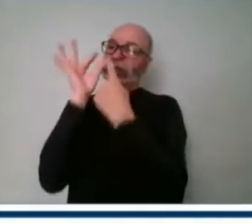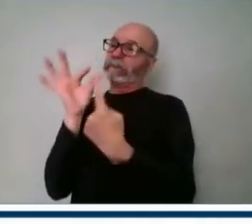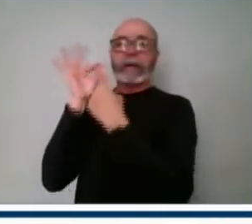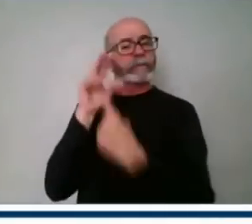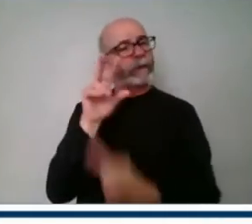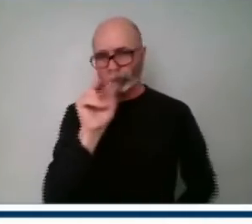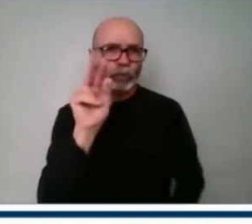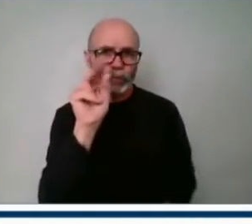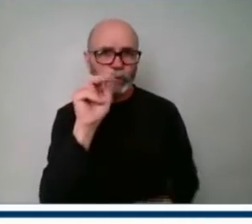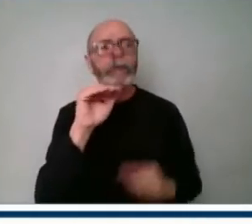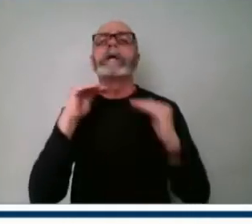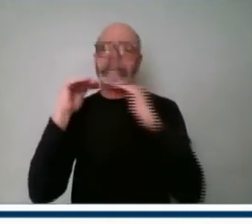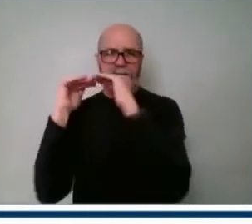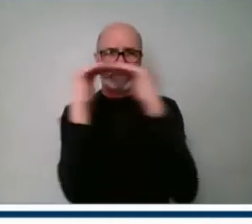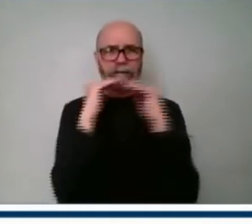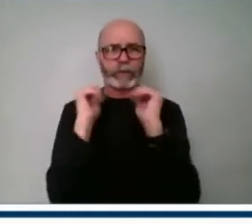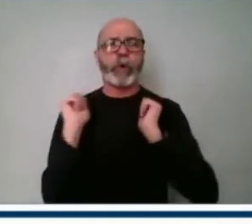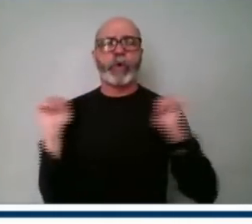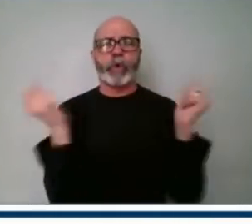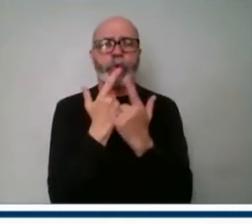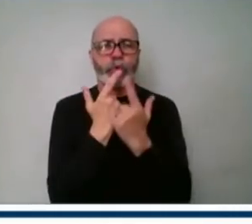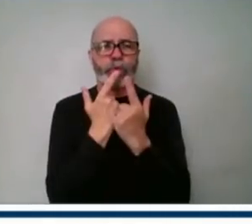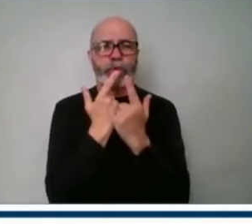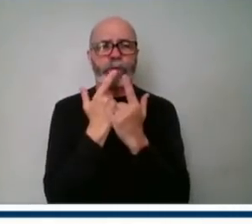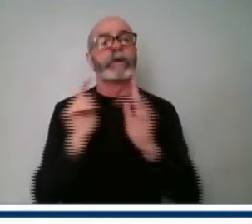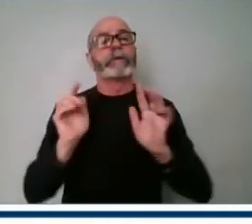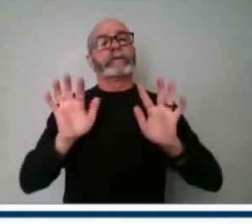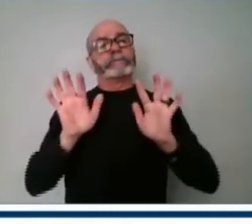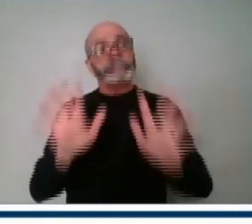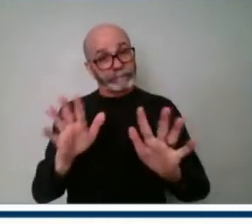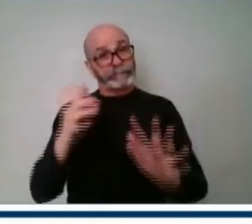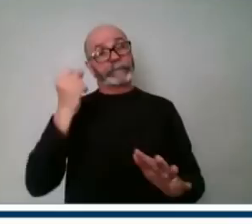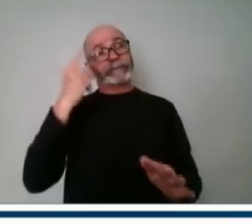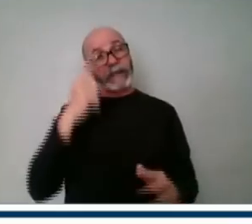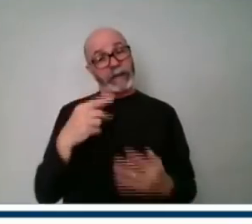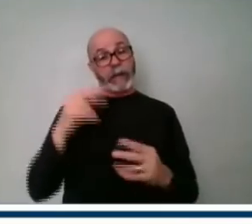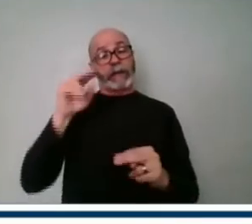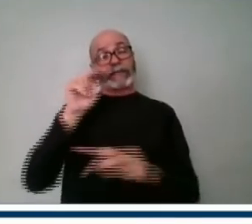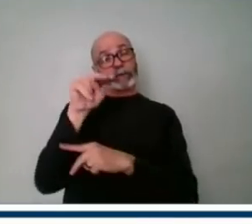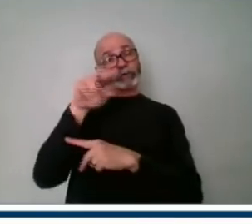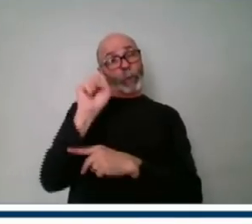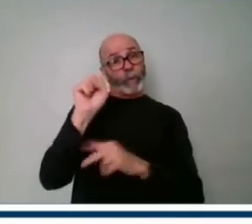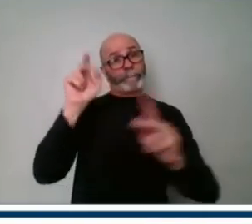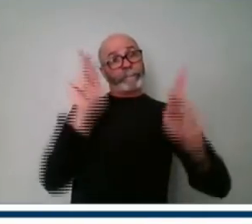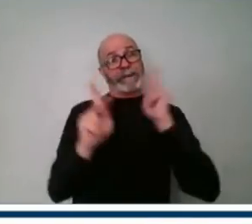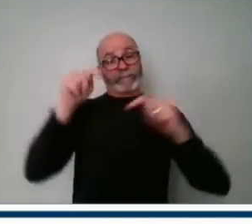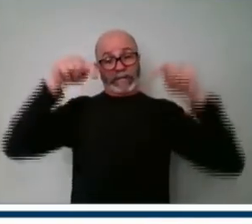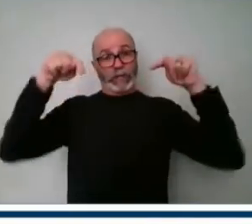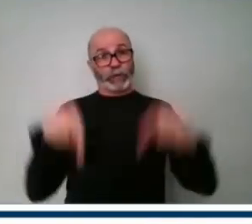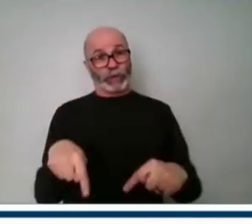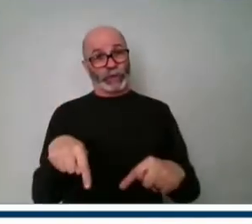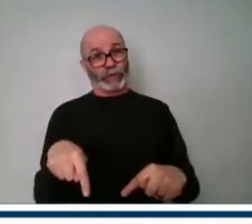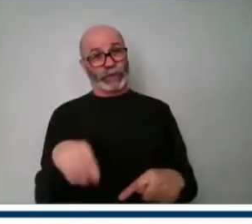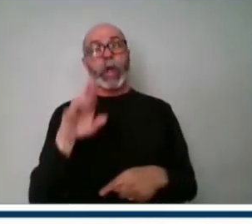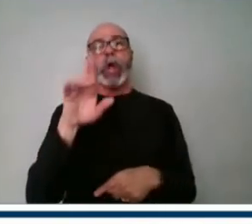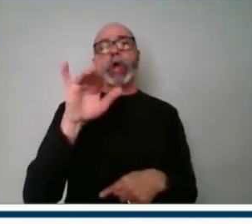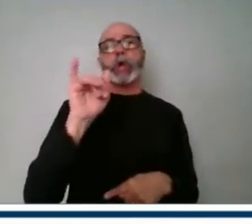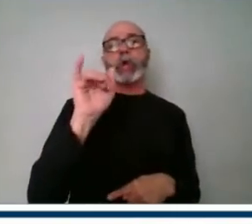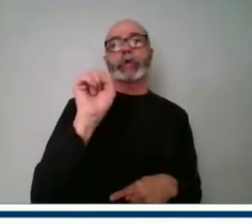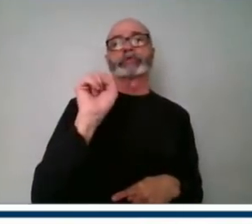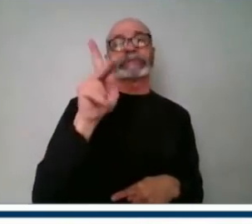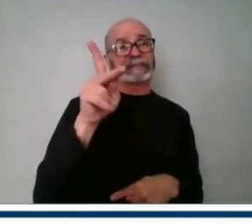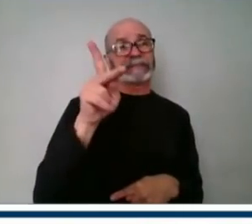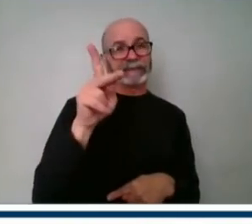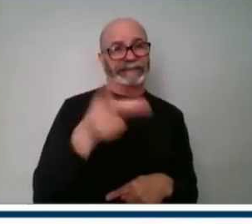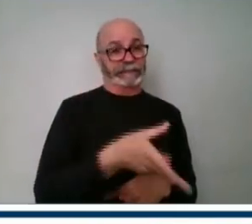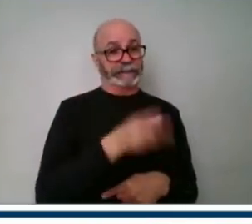occupations, again, Nova Scotia, there's very little risk of being exposed to COVID, so our way we're dealing with all occupations and all medical